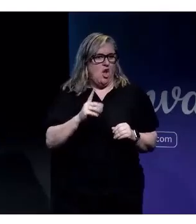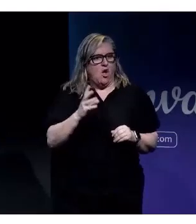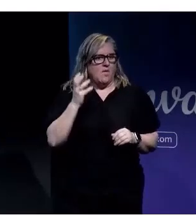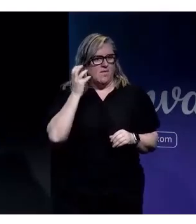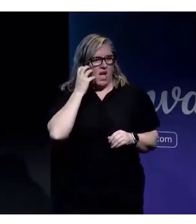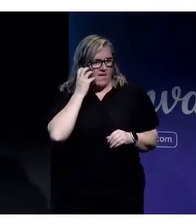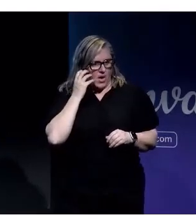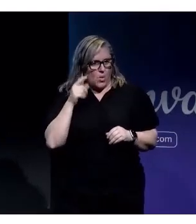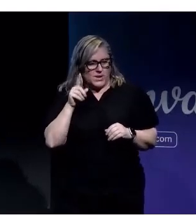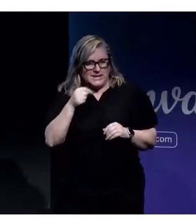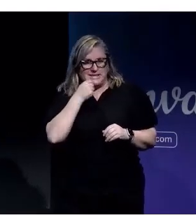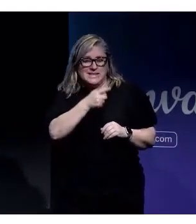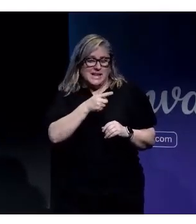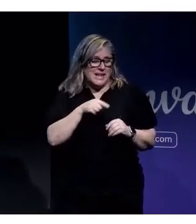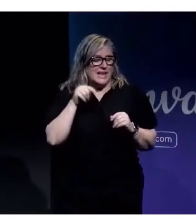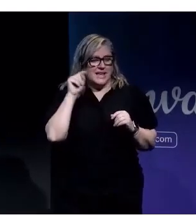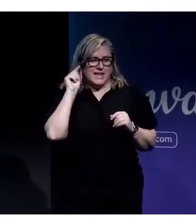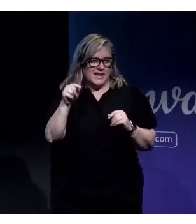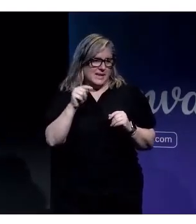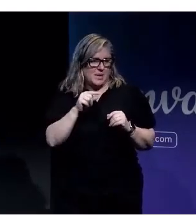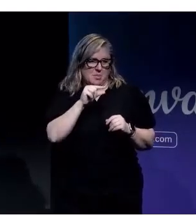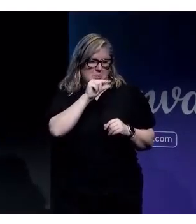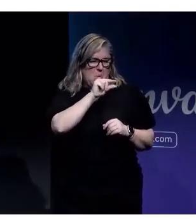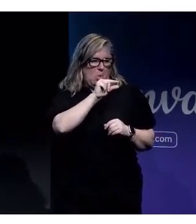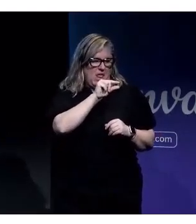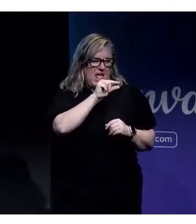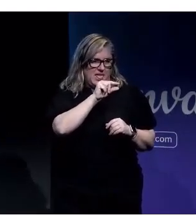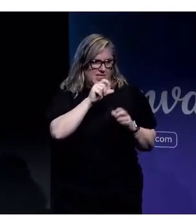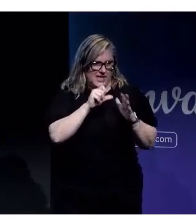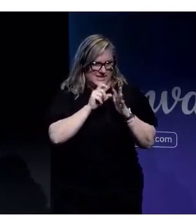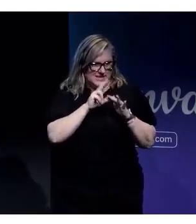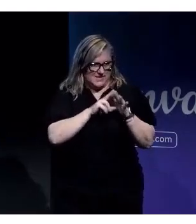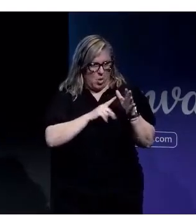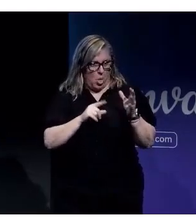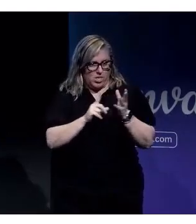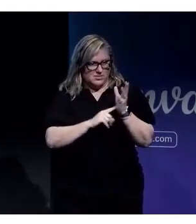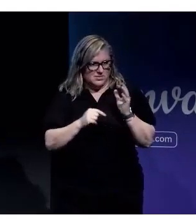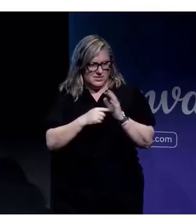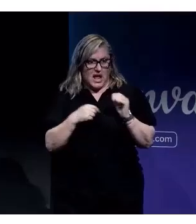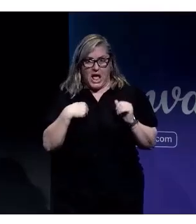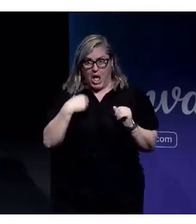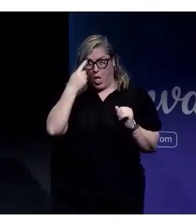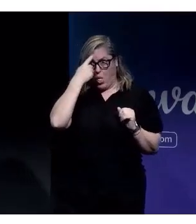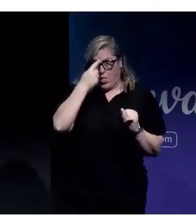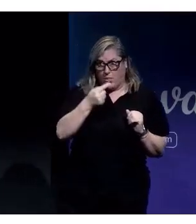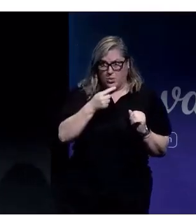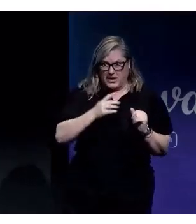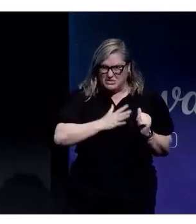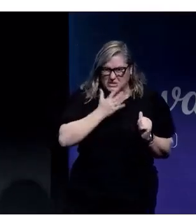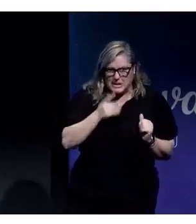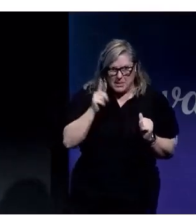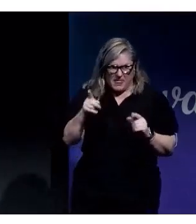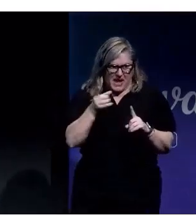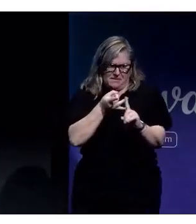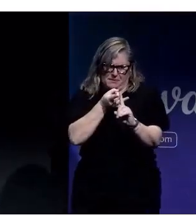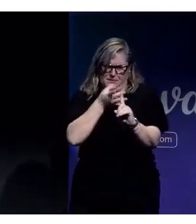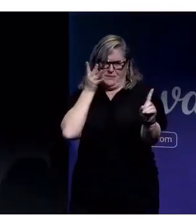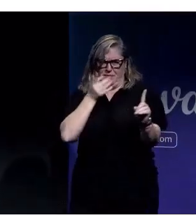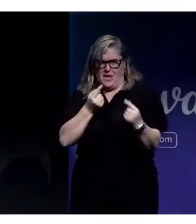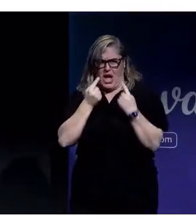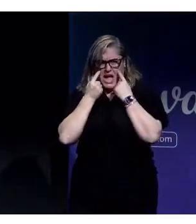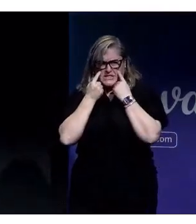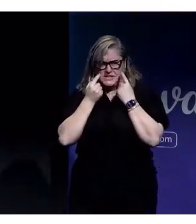text size smaller than the default. I thought that was interesting. They've also got very good eyesight. All